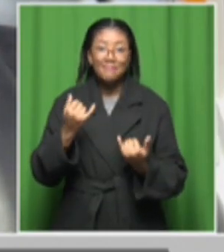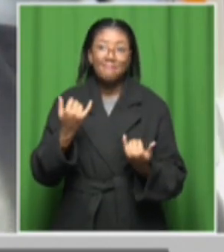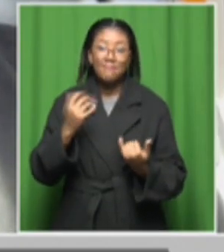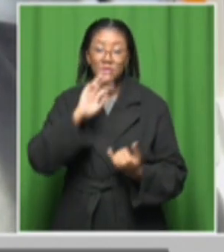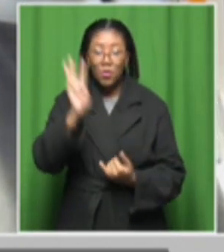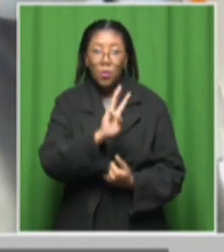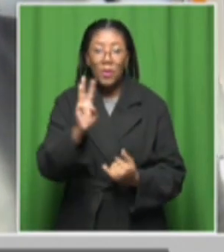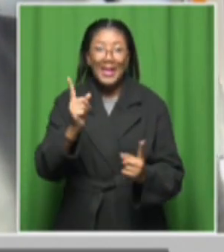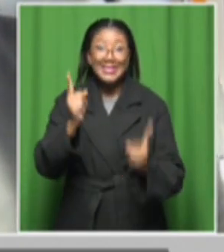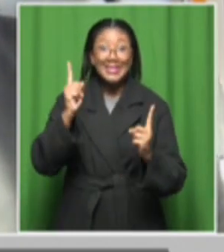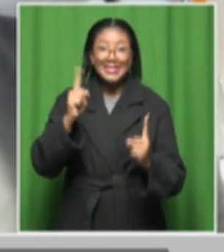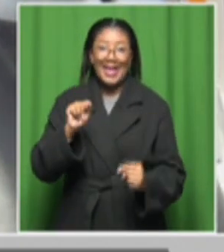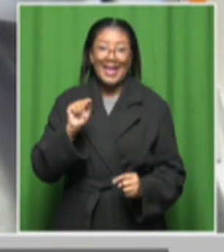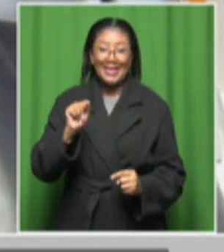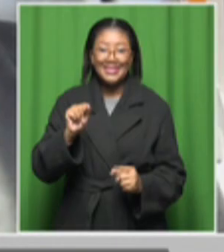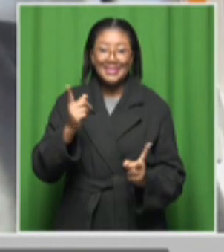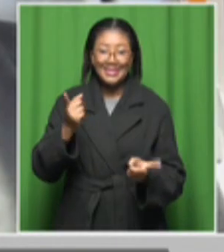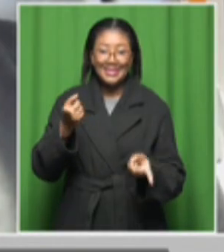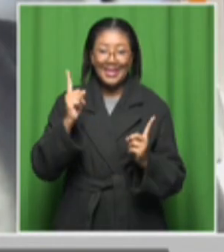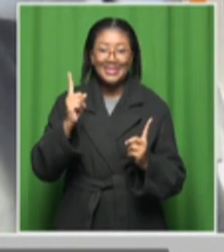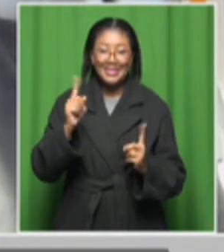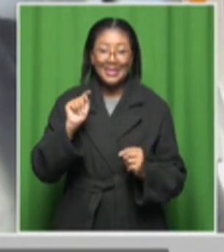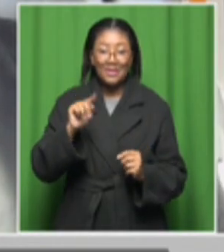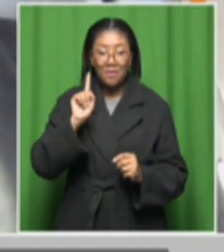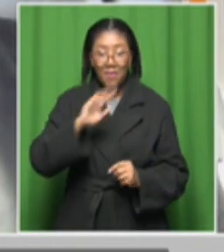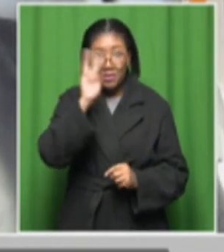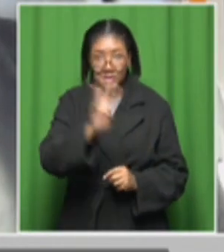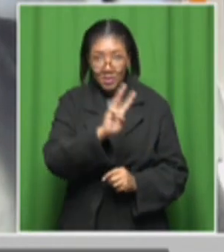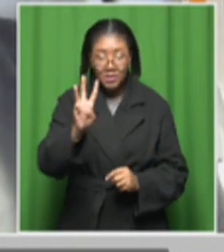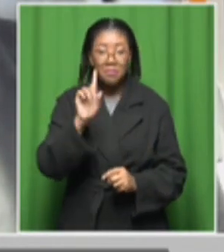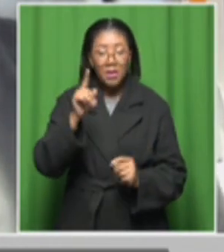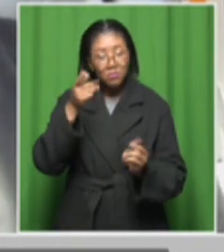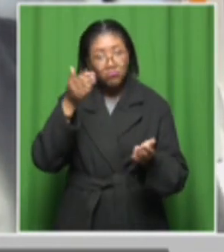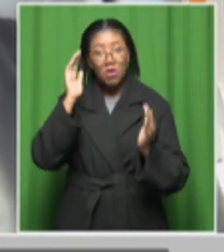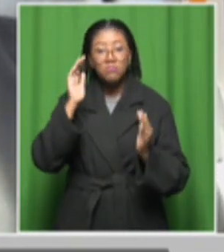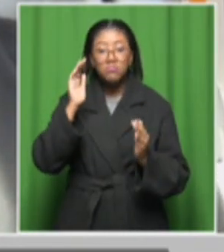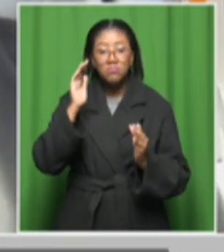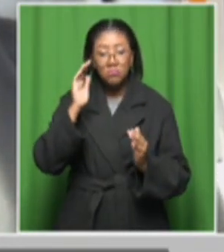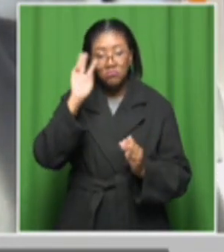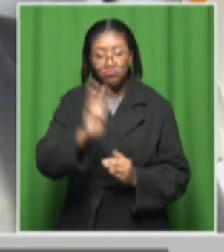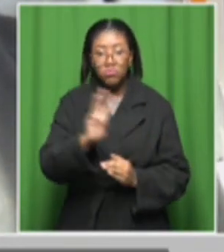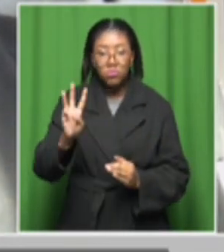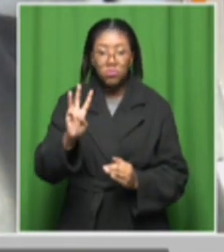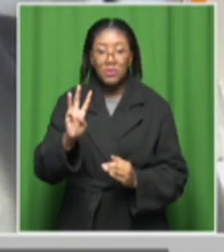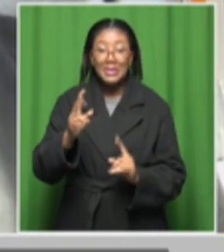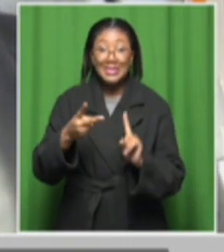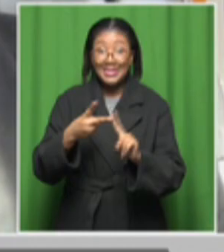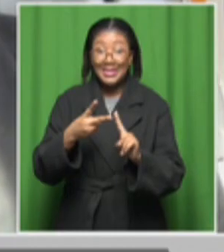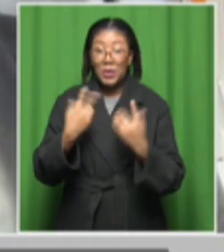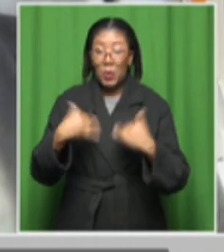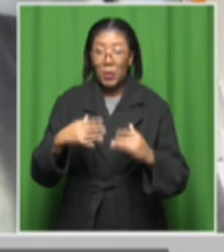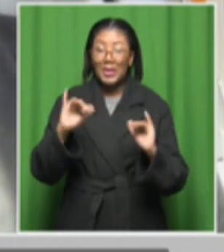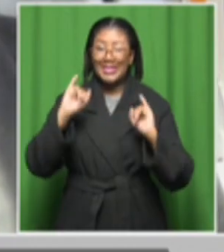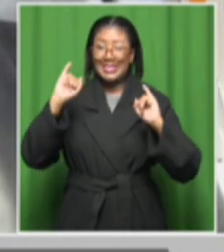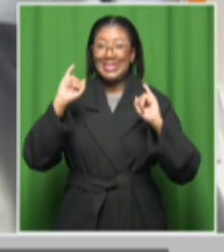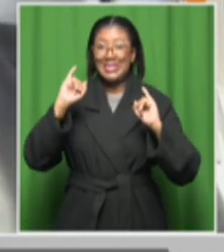flags. Red flags are things that people need to be aware of that can be indicative of serious underlying